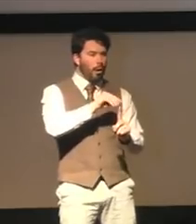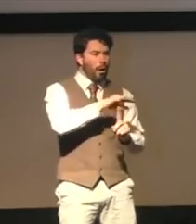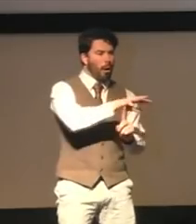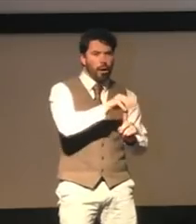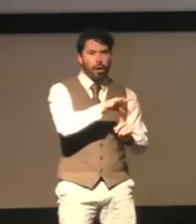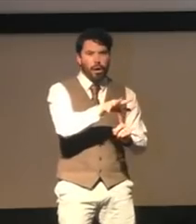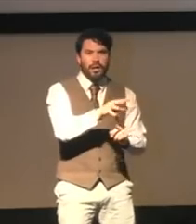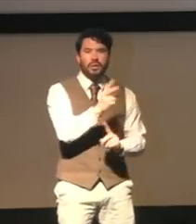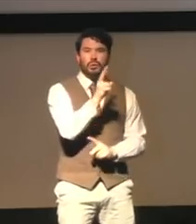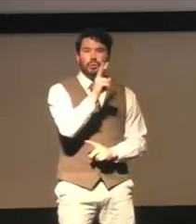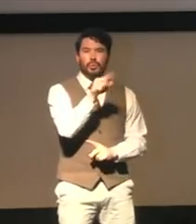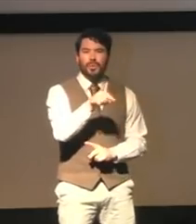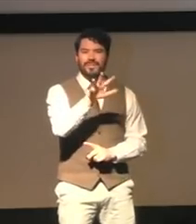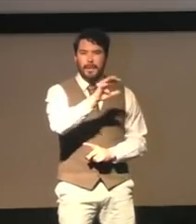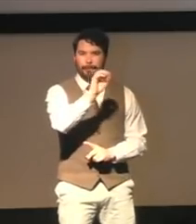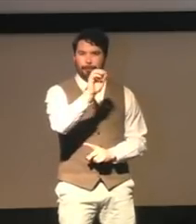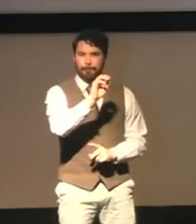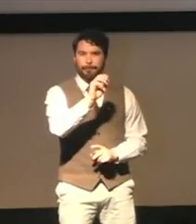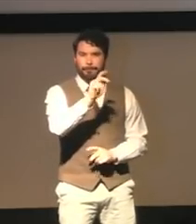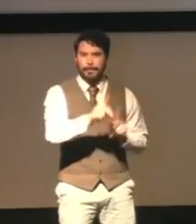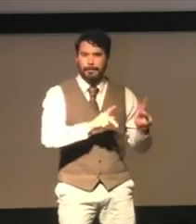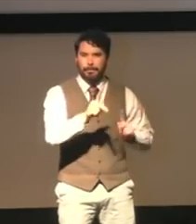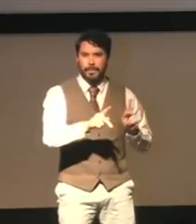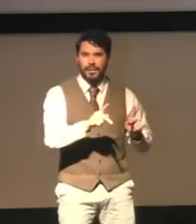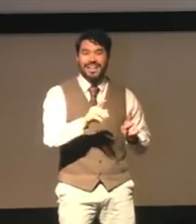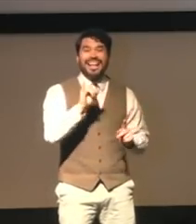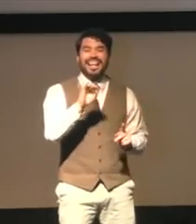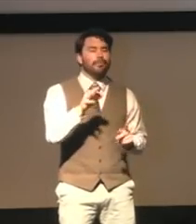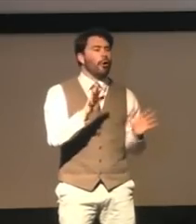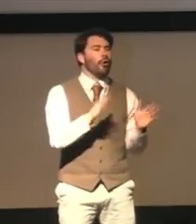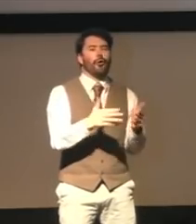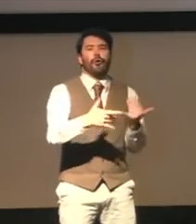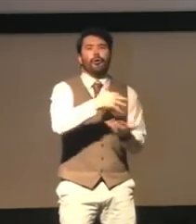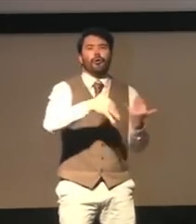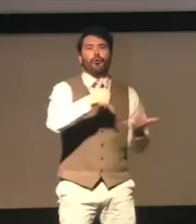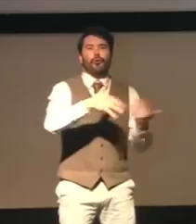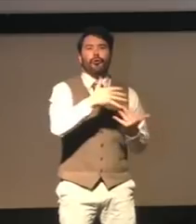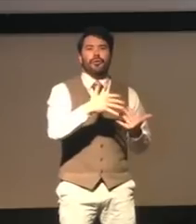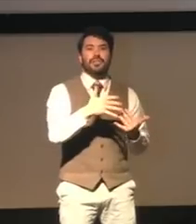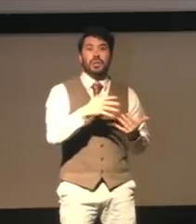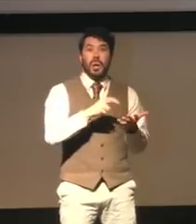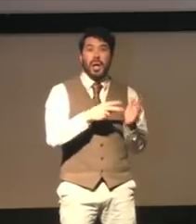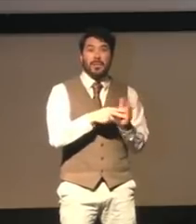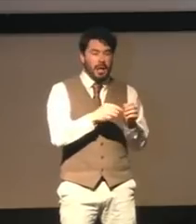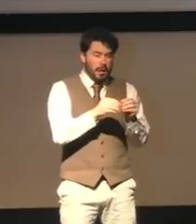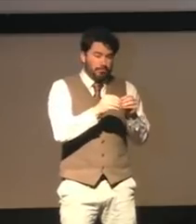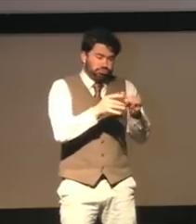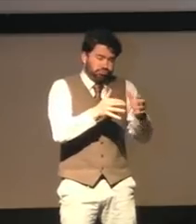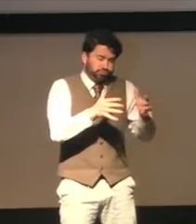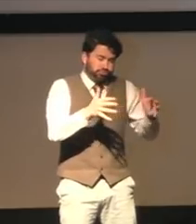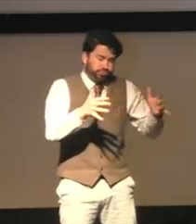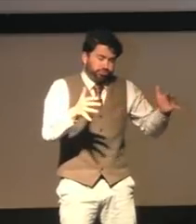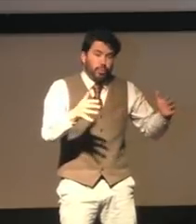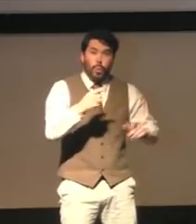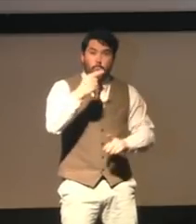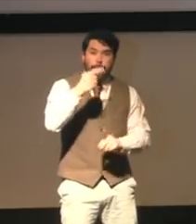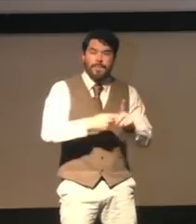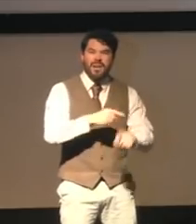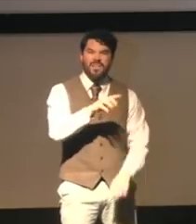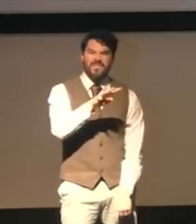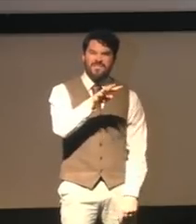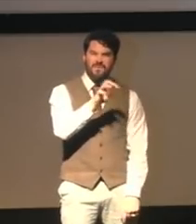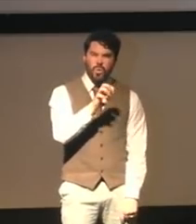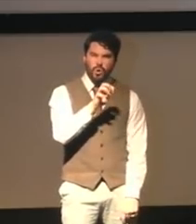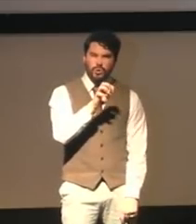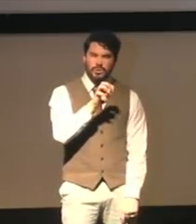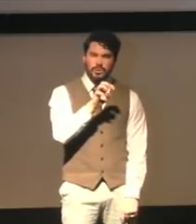you don't have social distancing, and within 30 days you have 406 people infected,